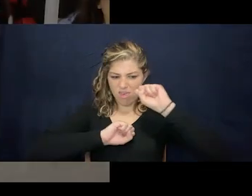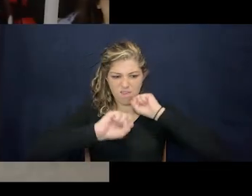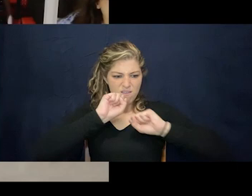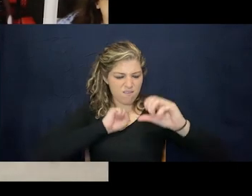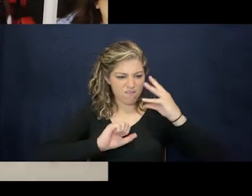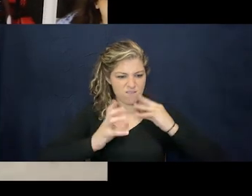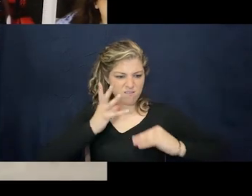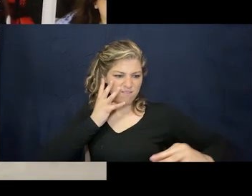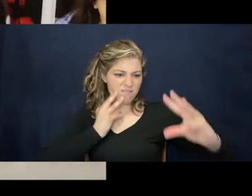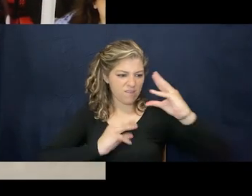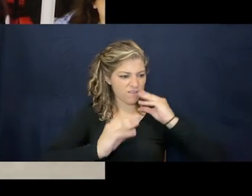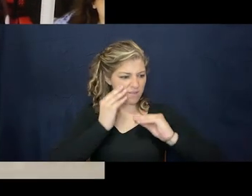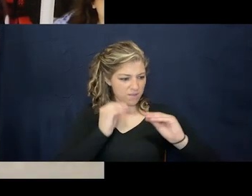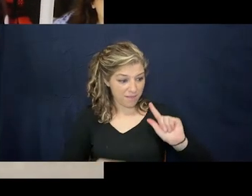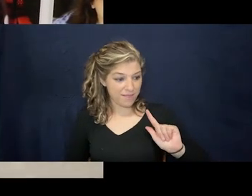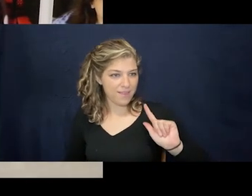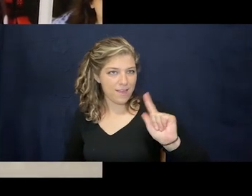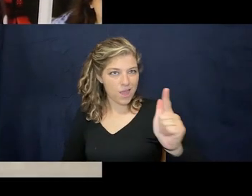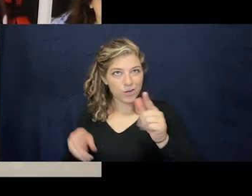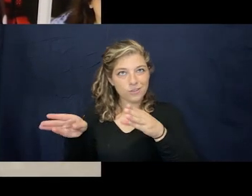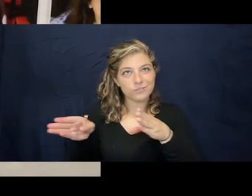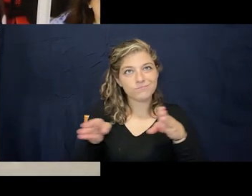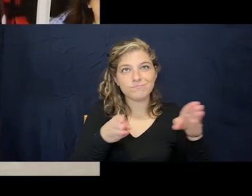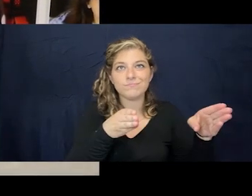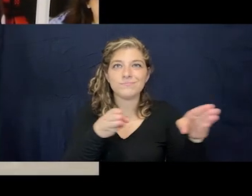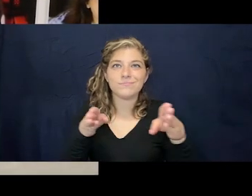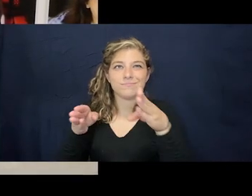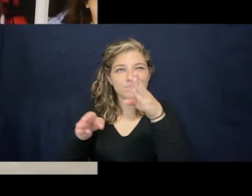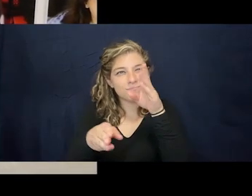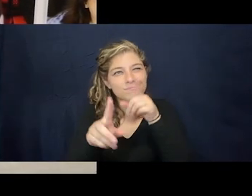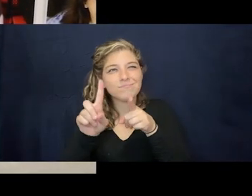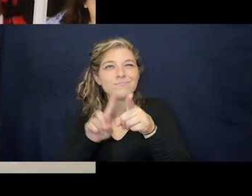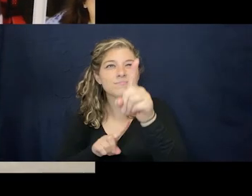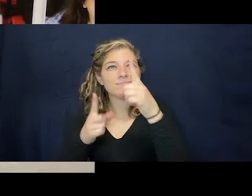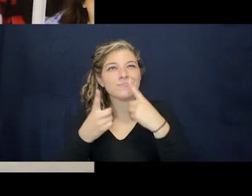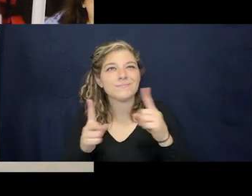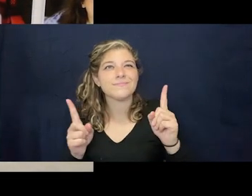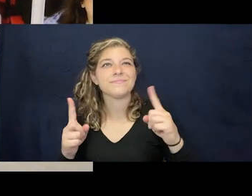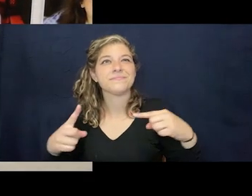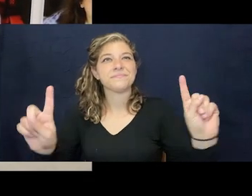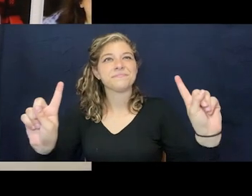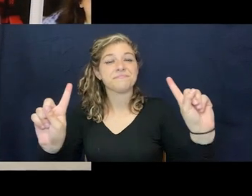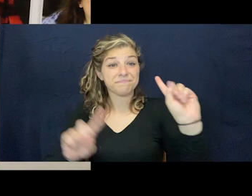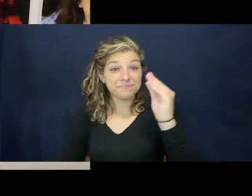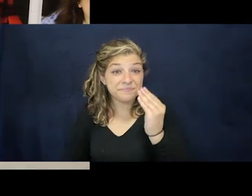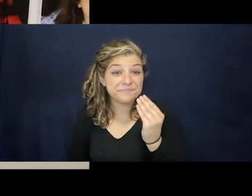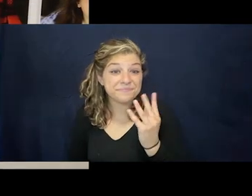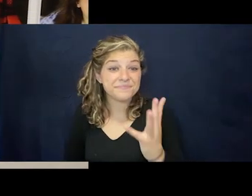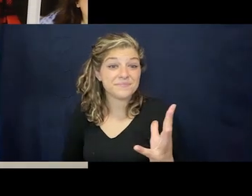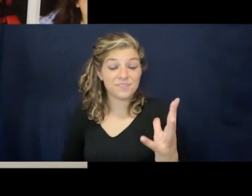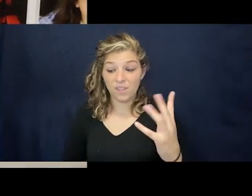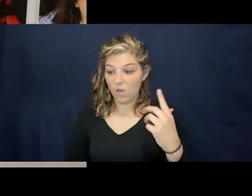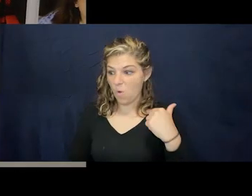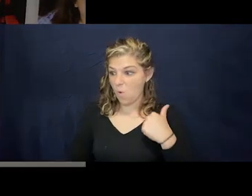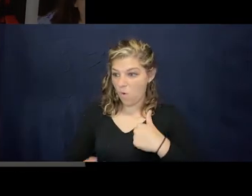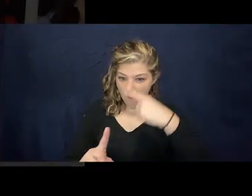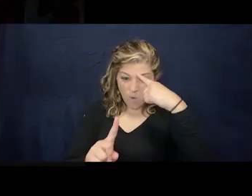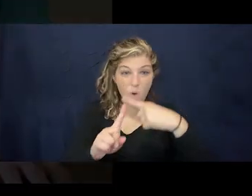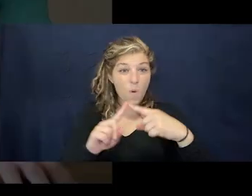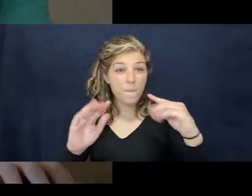stumble around and eventually find our way. But